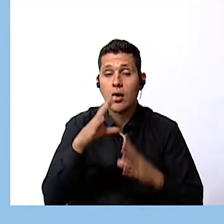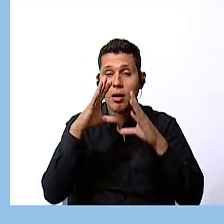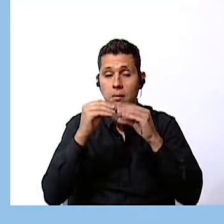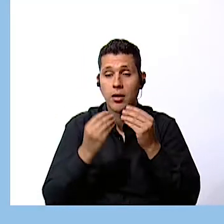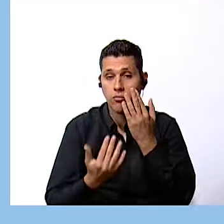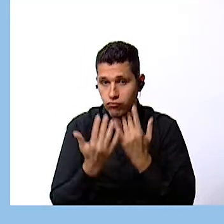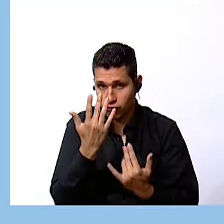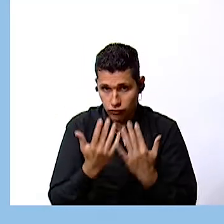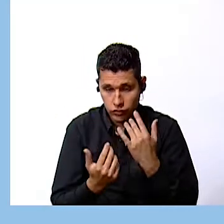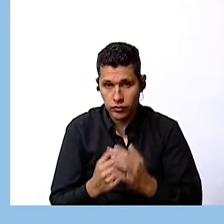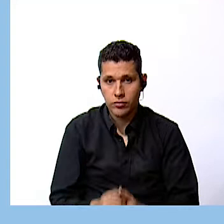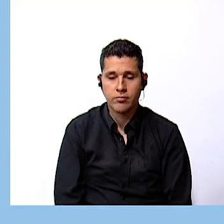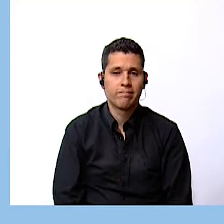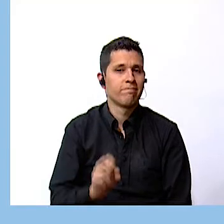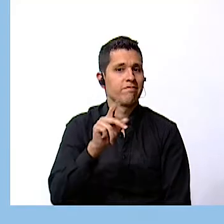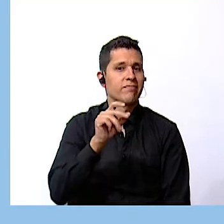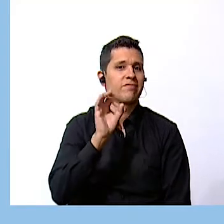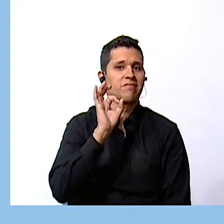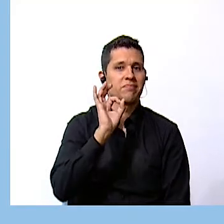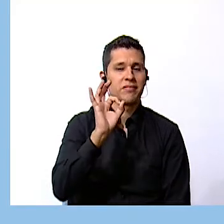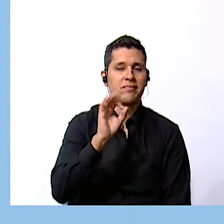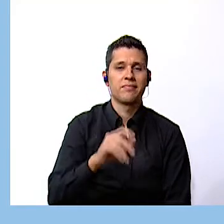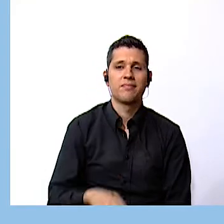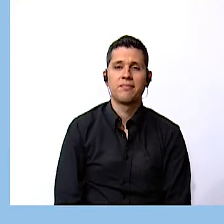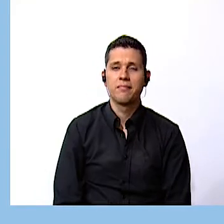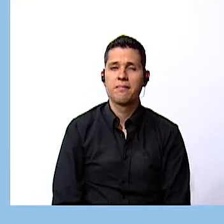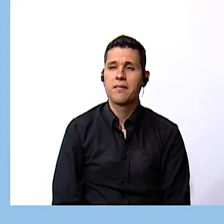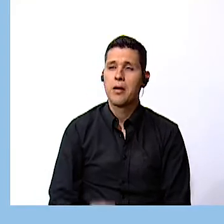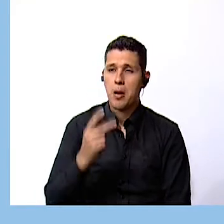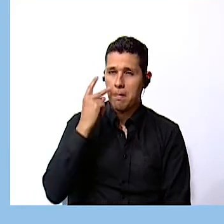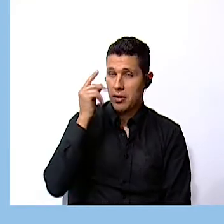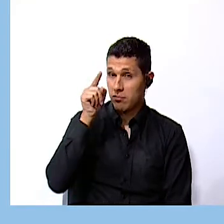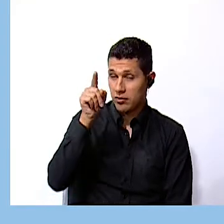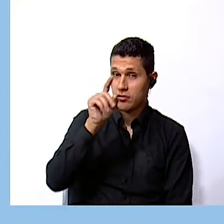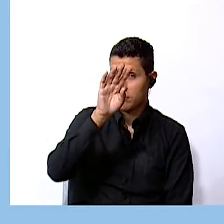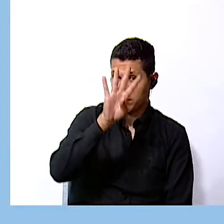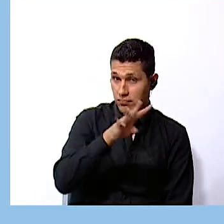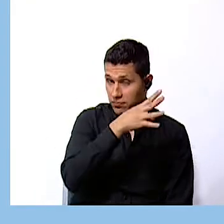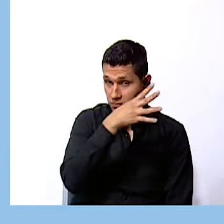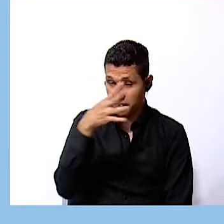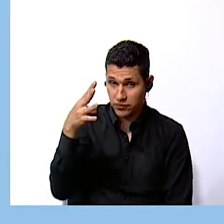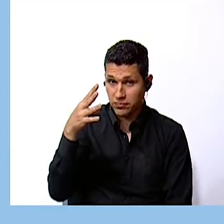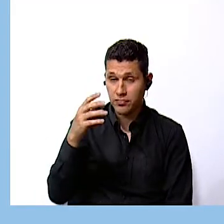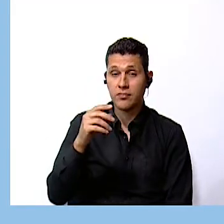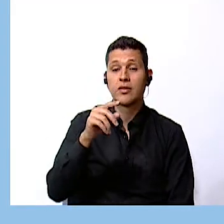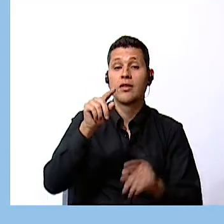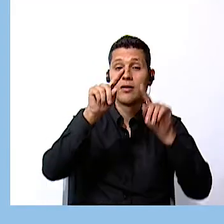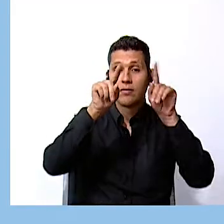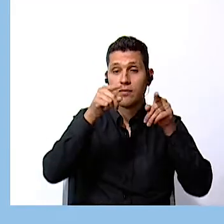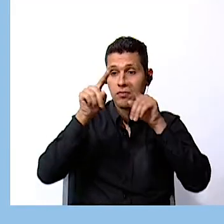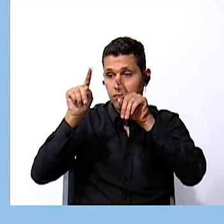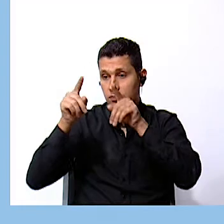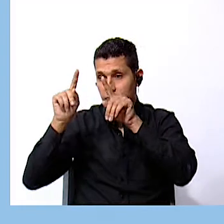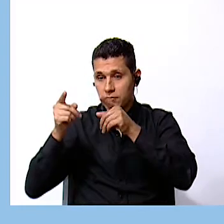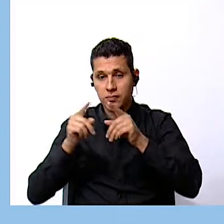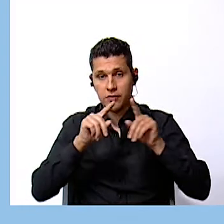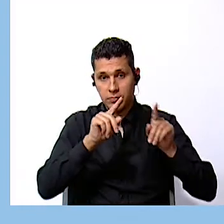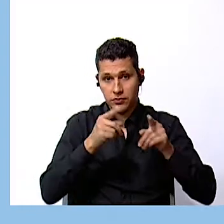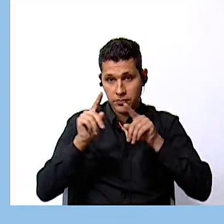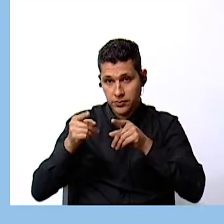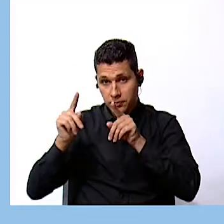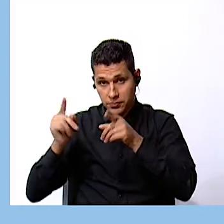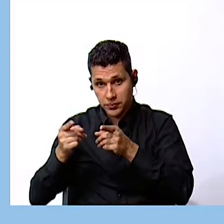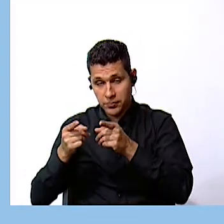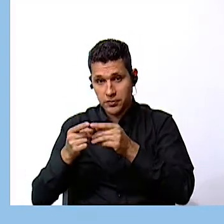And let's take a look at this chart. We have 8 pictures. We have to listen and number